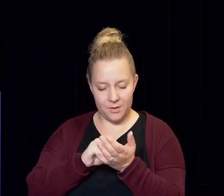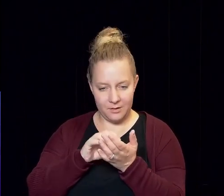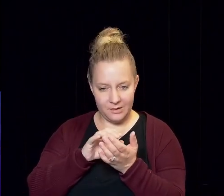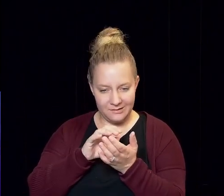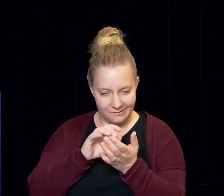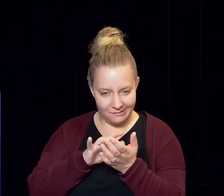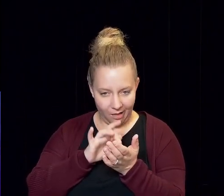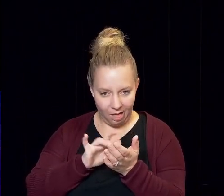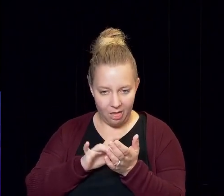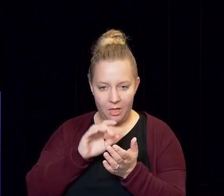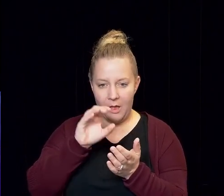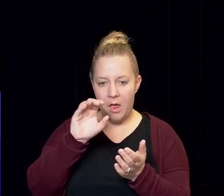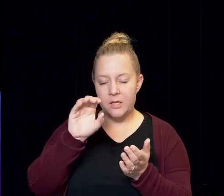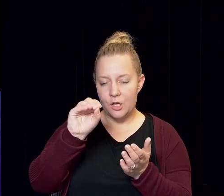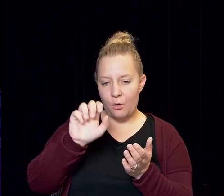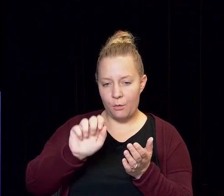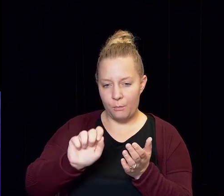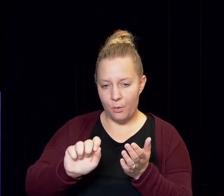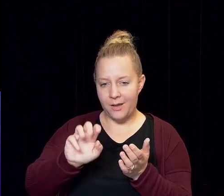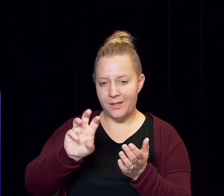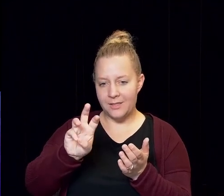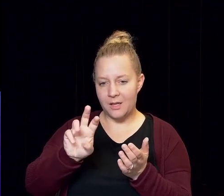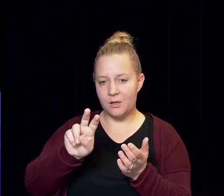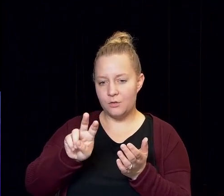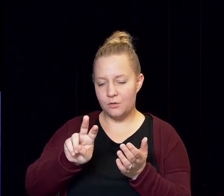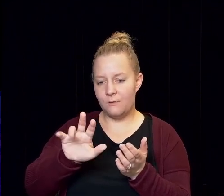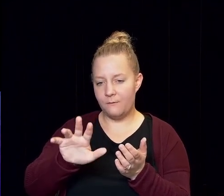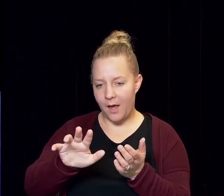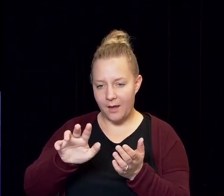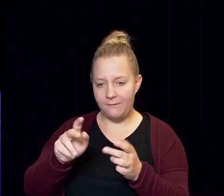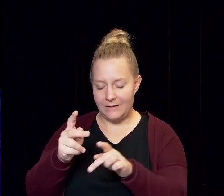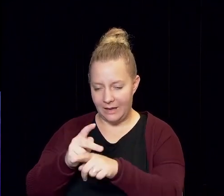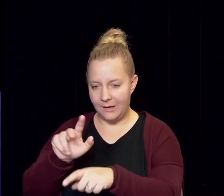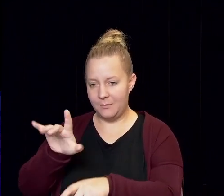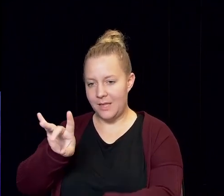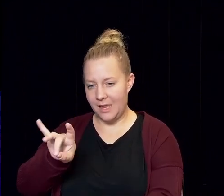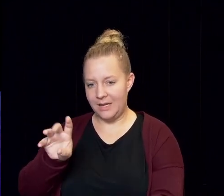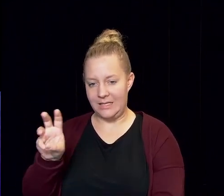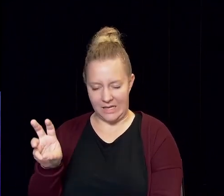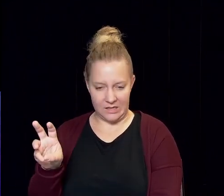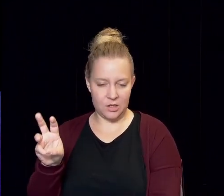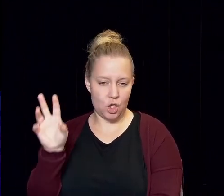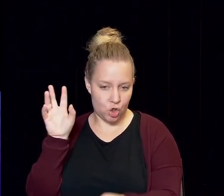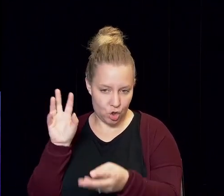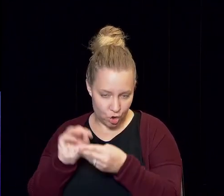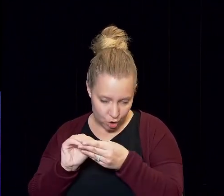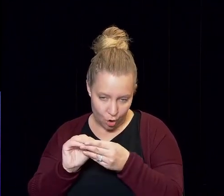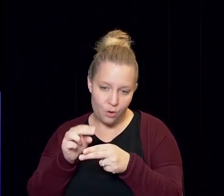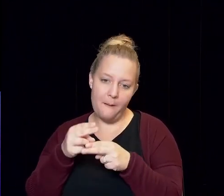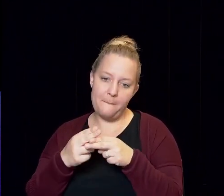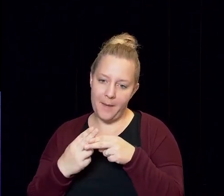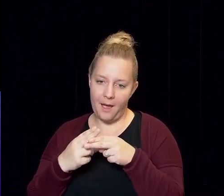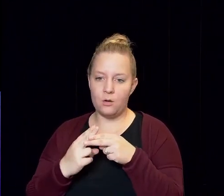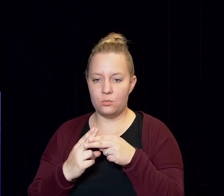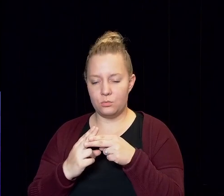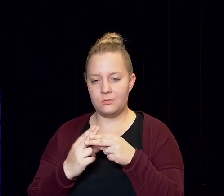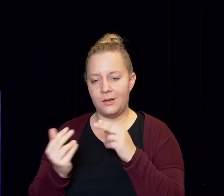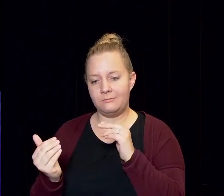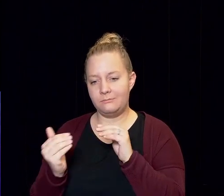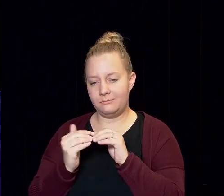0.625 times 86. And we end up with a total cost, or a total poundage